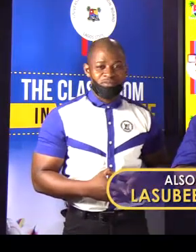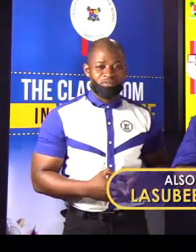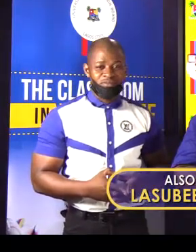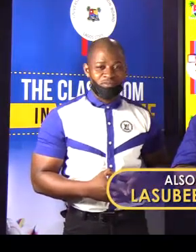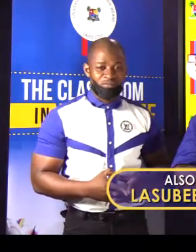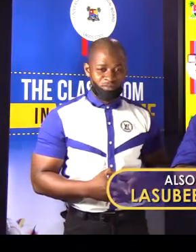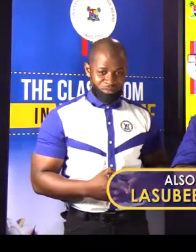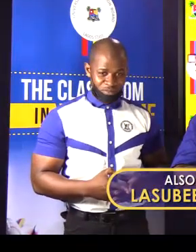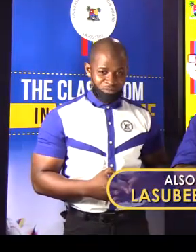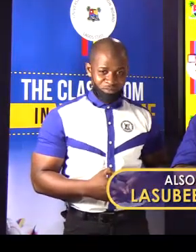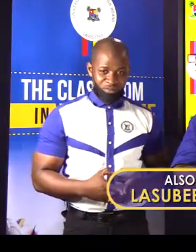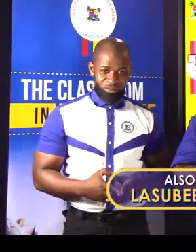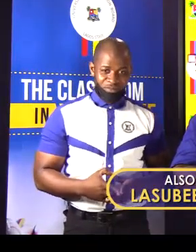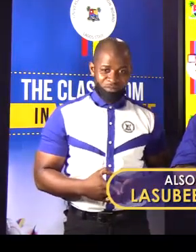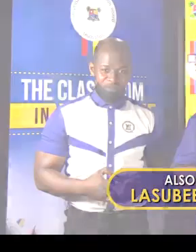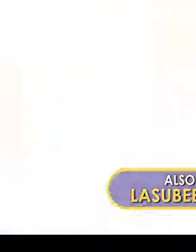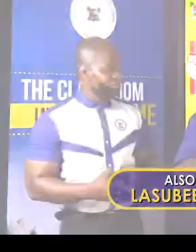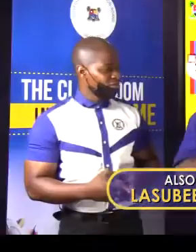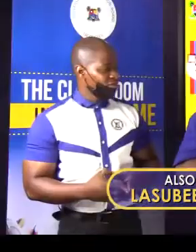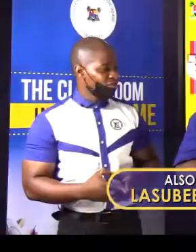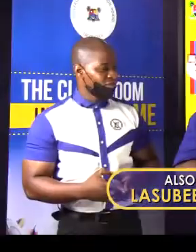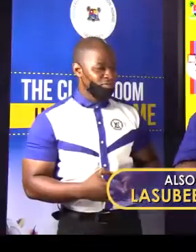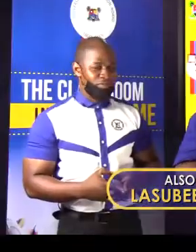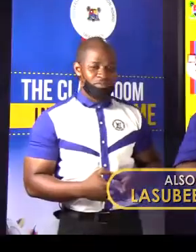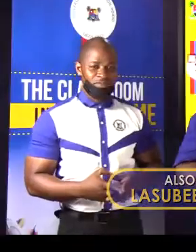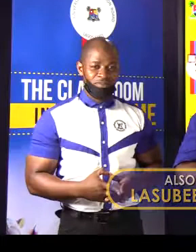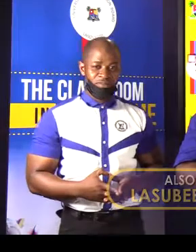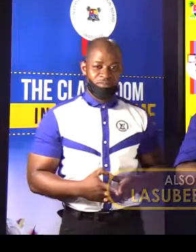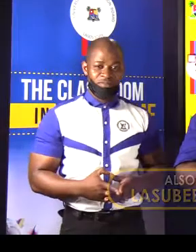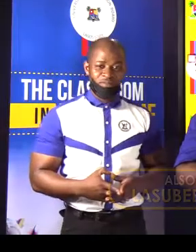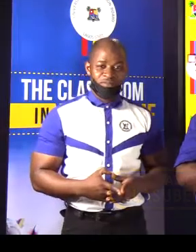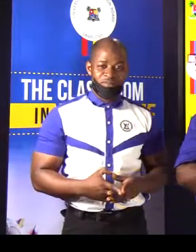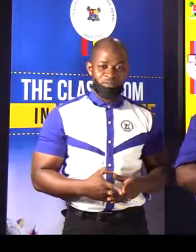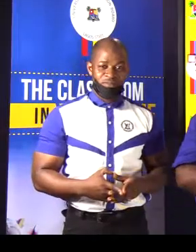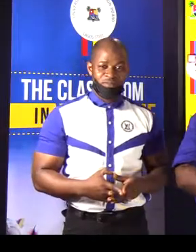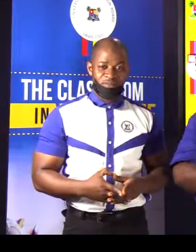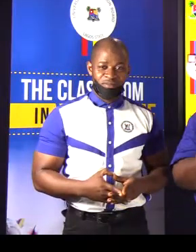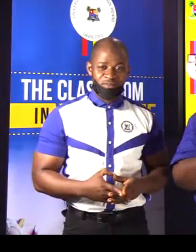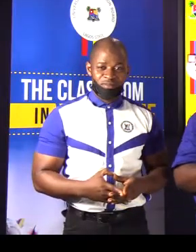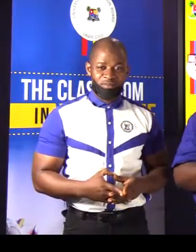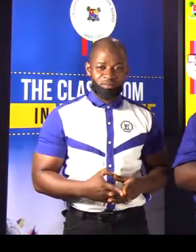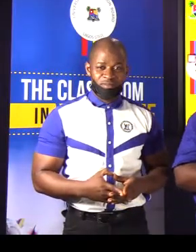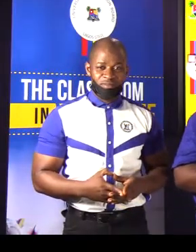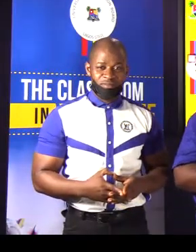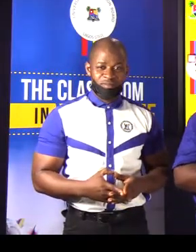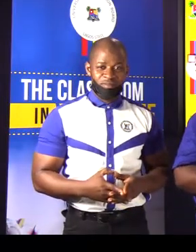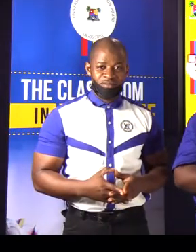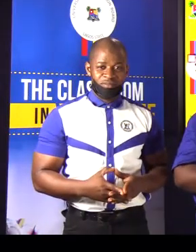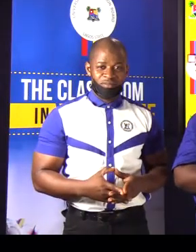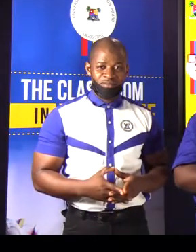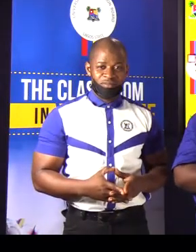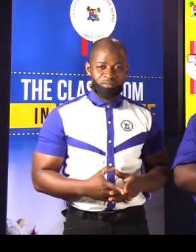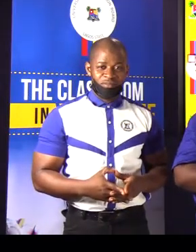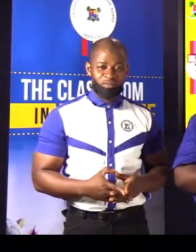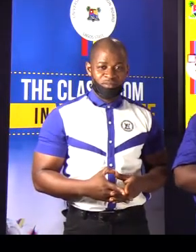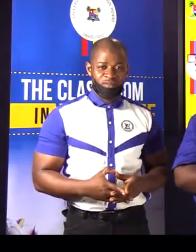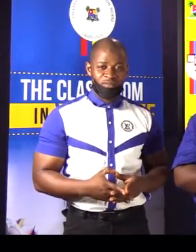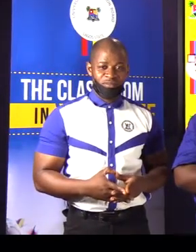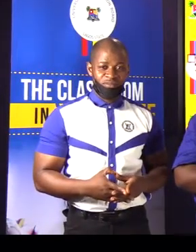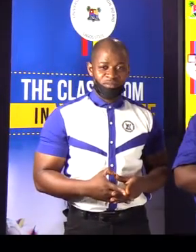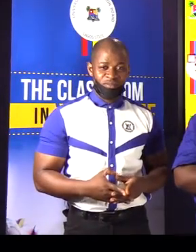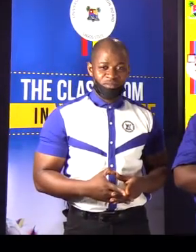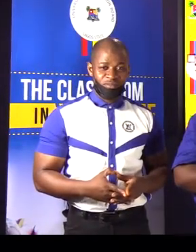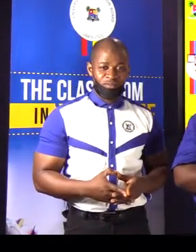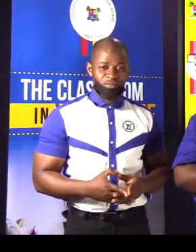through the page showing on the screen. Until our next lesson, when we shall meet again for another wonderful edition on the classroom